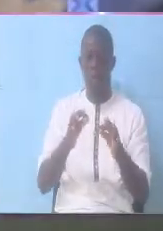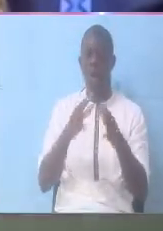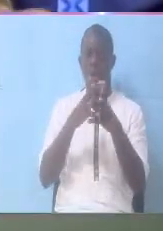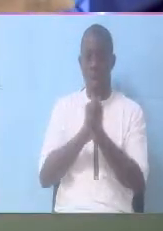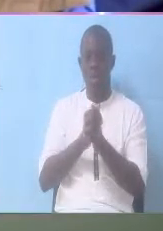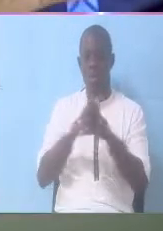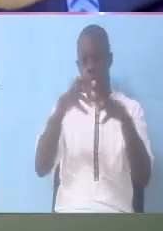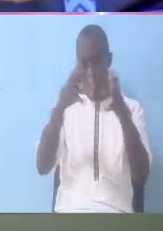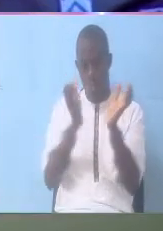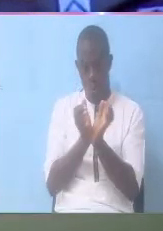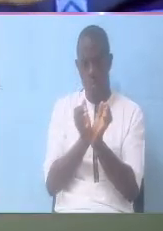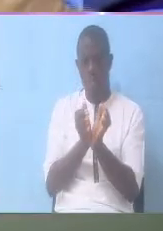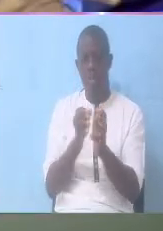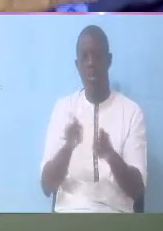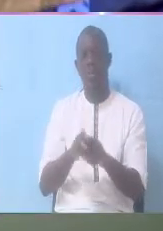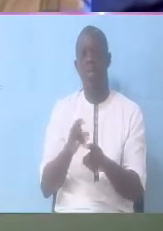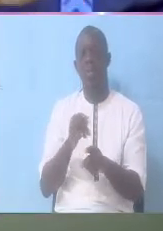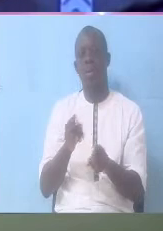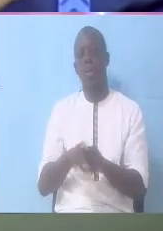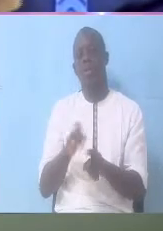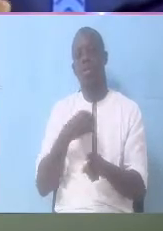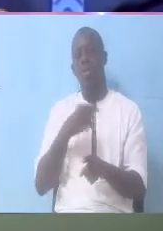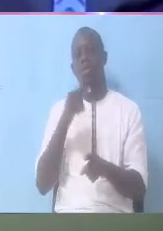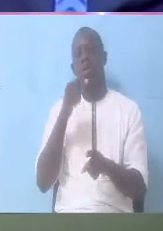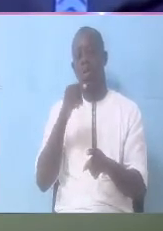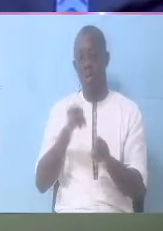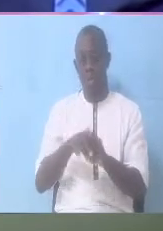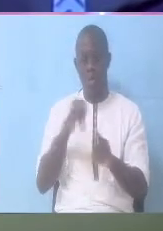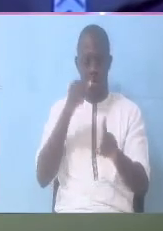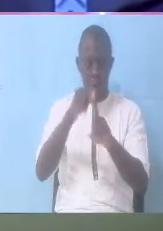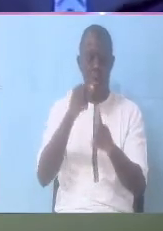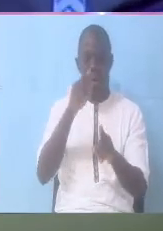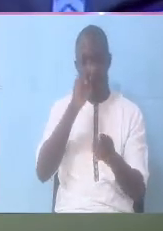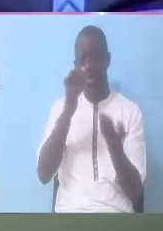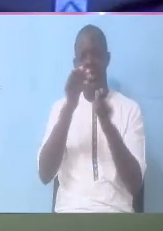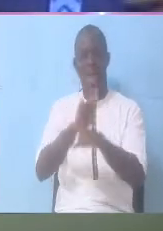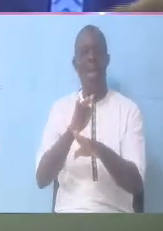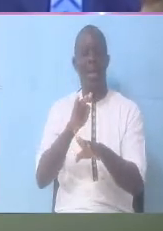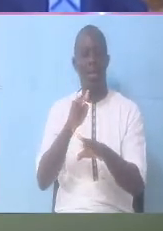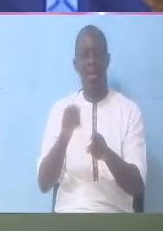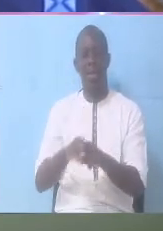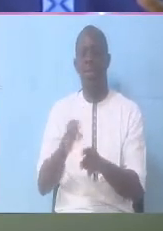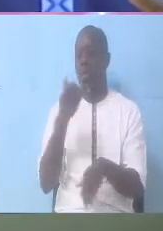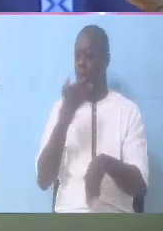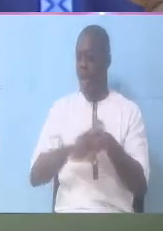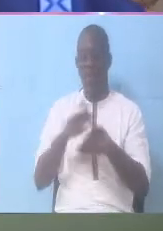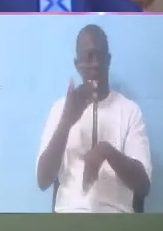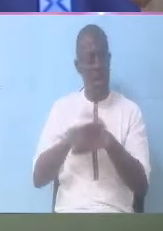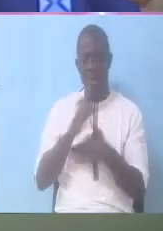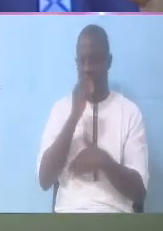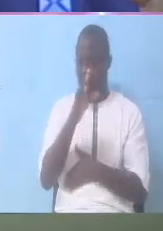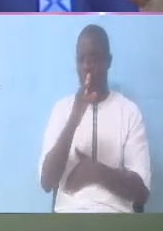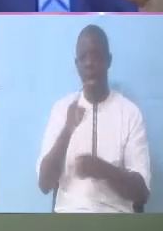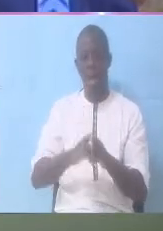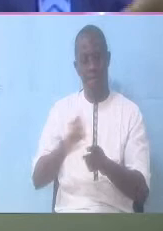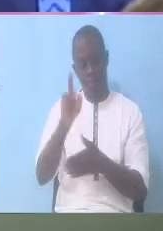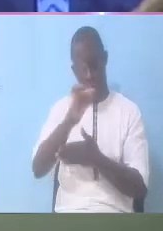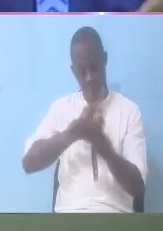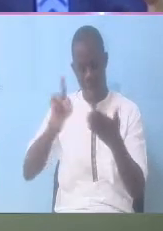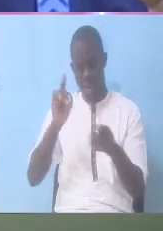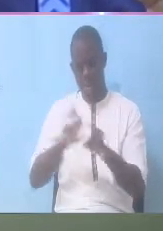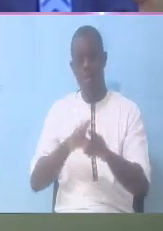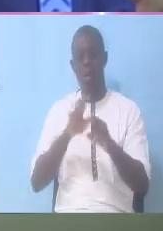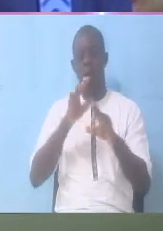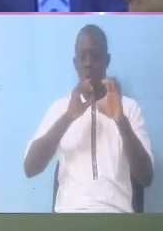to die, please. Okay. Don't put words in my mouth. No. Actually, I have produced the messages.